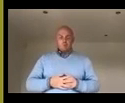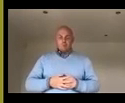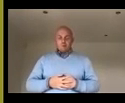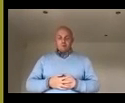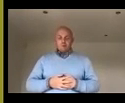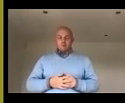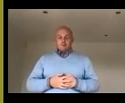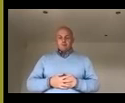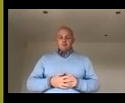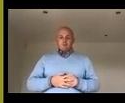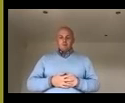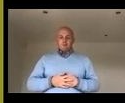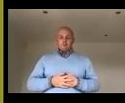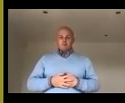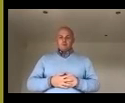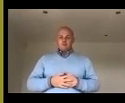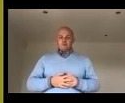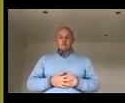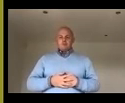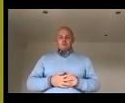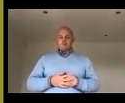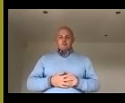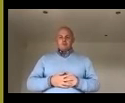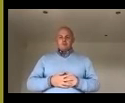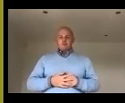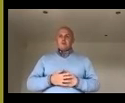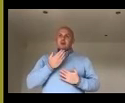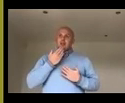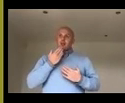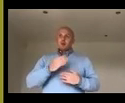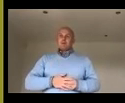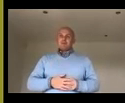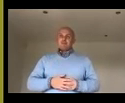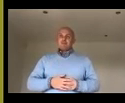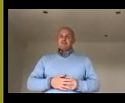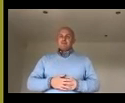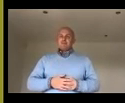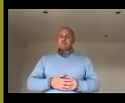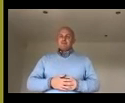support communities at this time. Okay, thank you. We hope to hear from you.